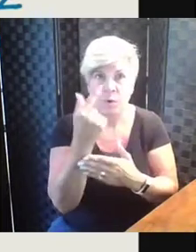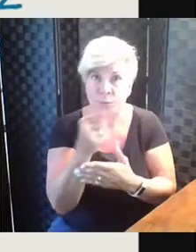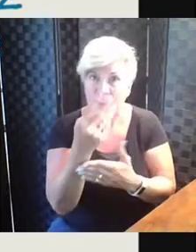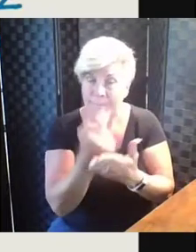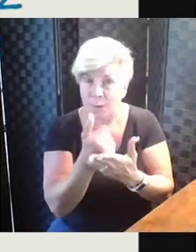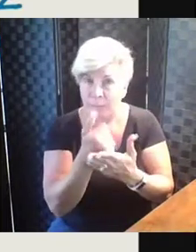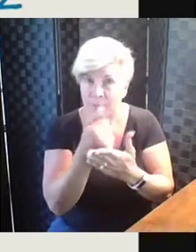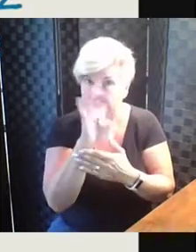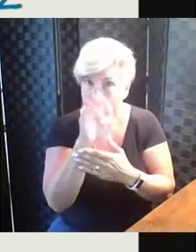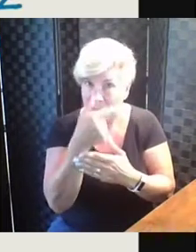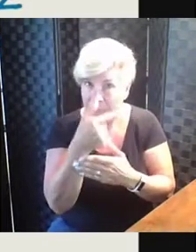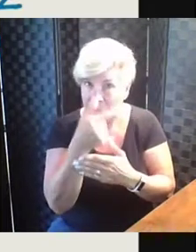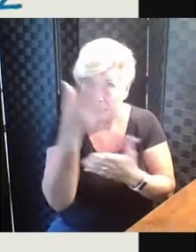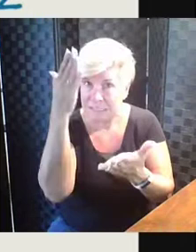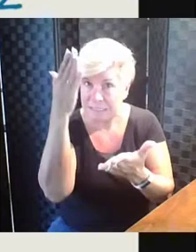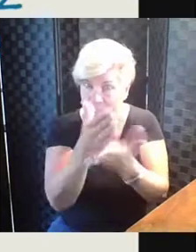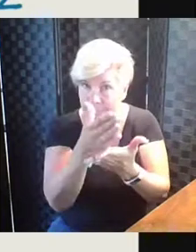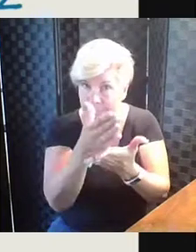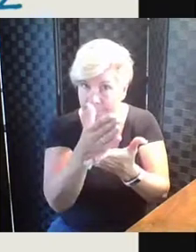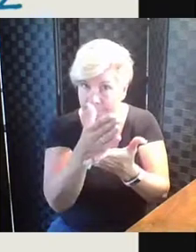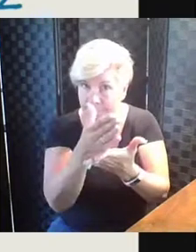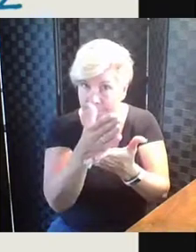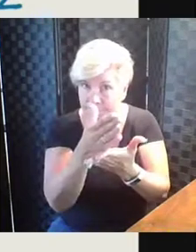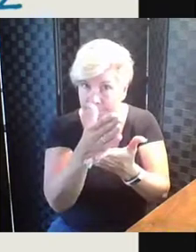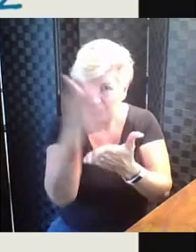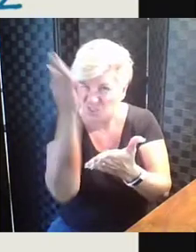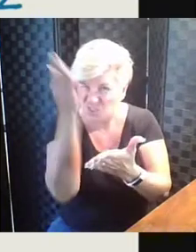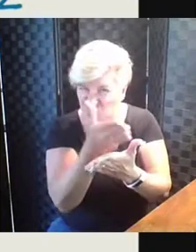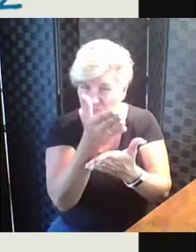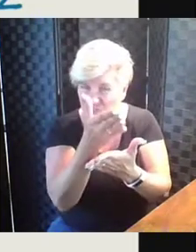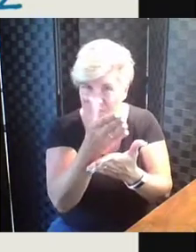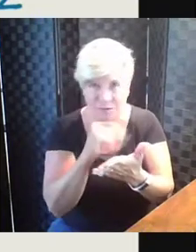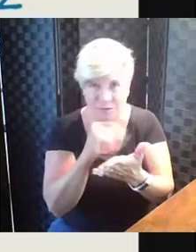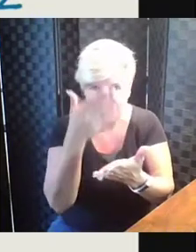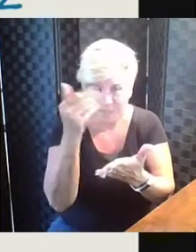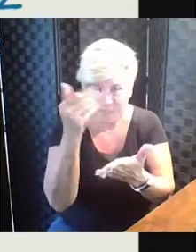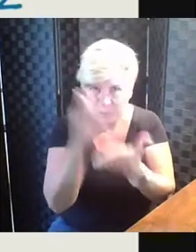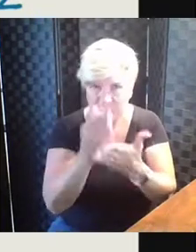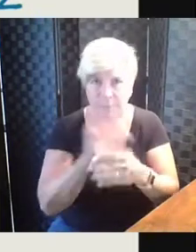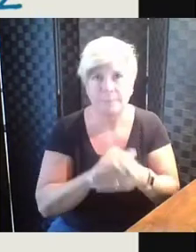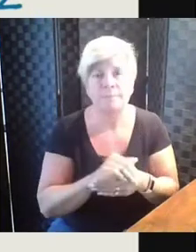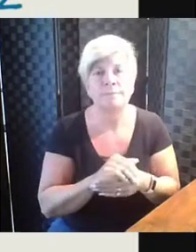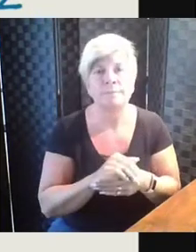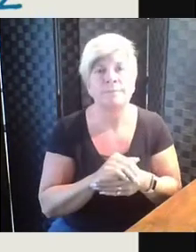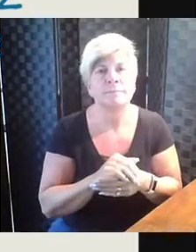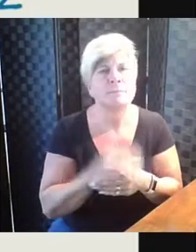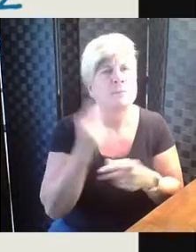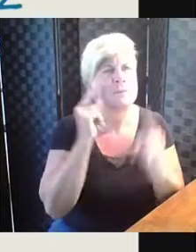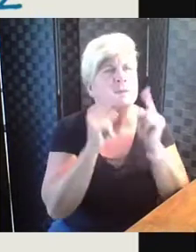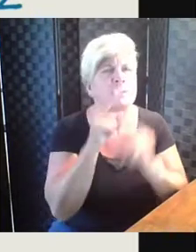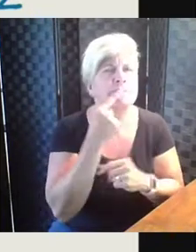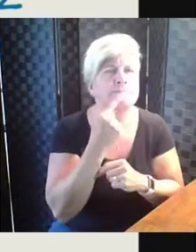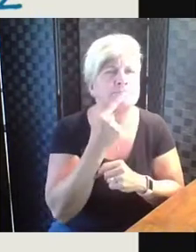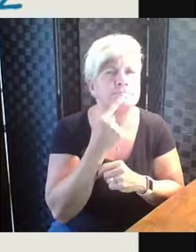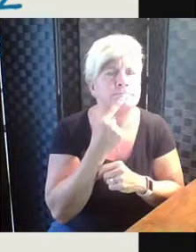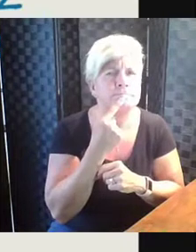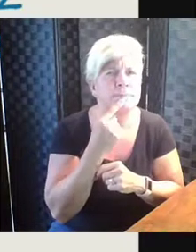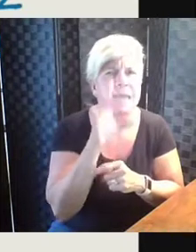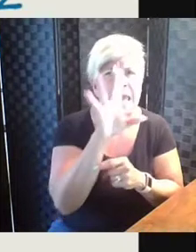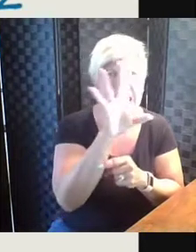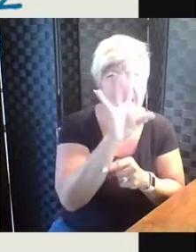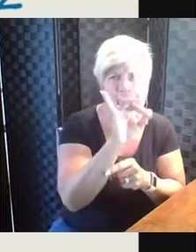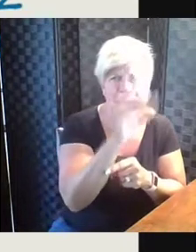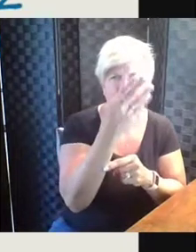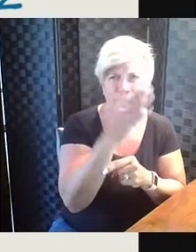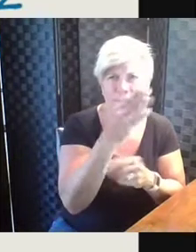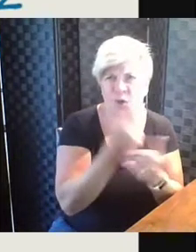marbles in a bag. Stop. Let's put a slash mark there so we don't forget where we stopped. Okay, let's think about that. 8